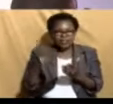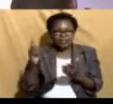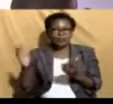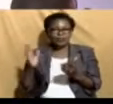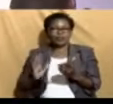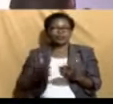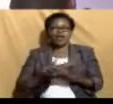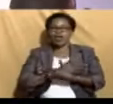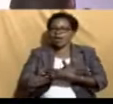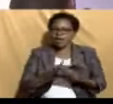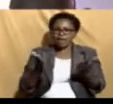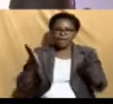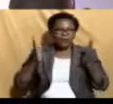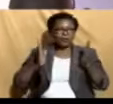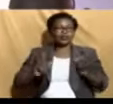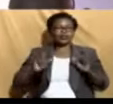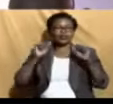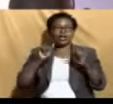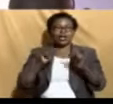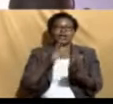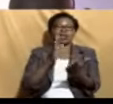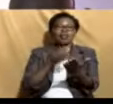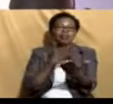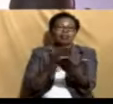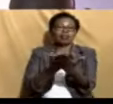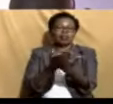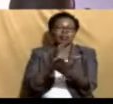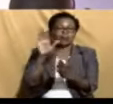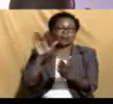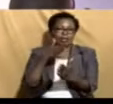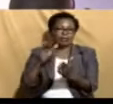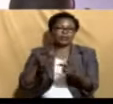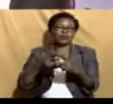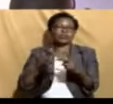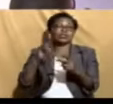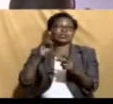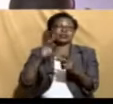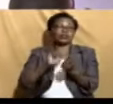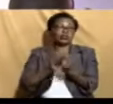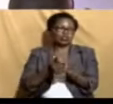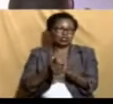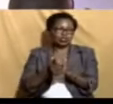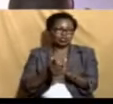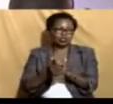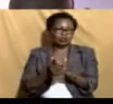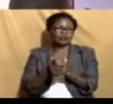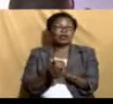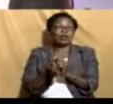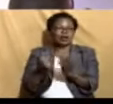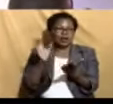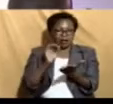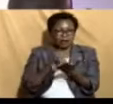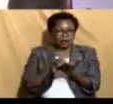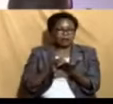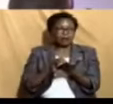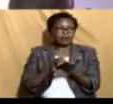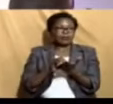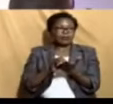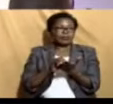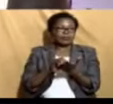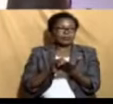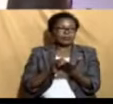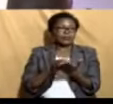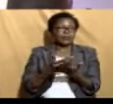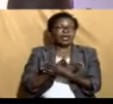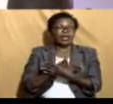person has a right to petition Parliament to enact legislation. The long and short of that submission, my lords,